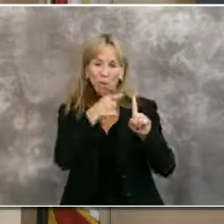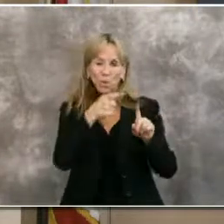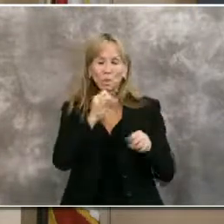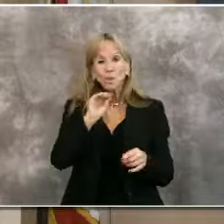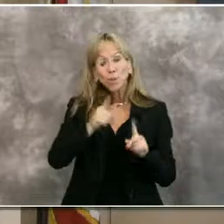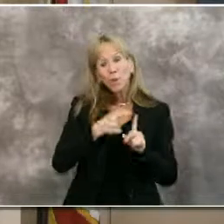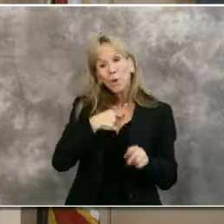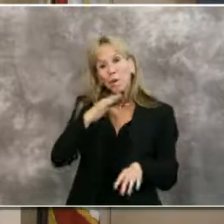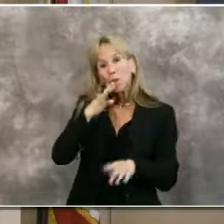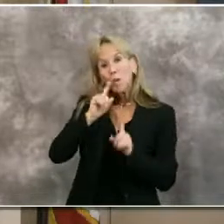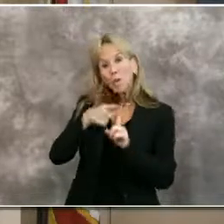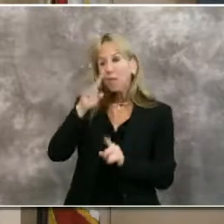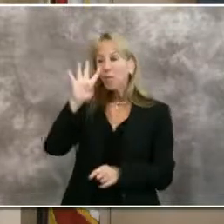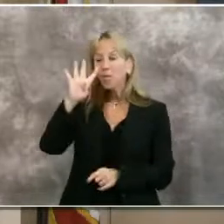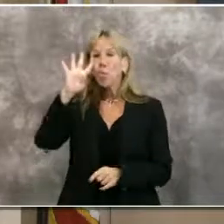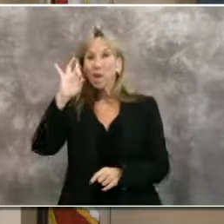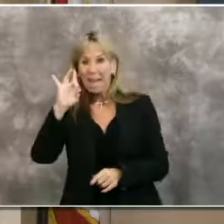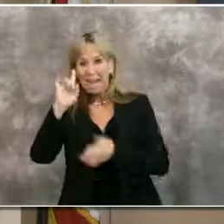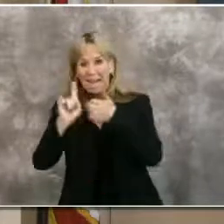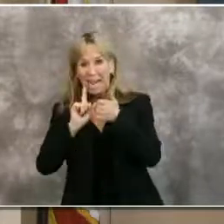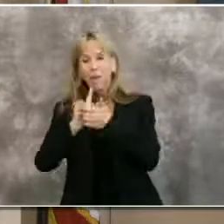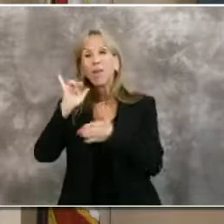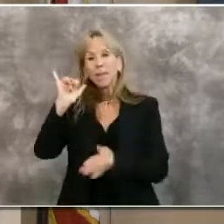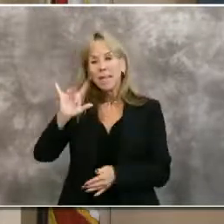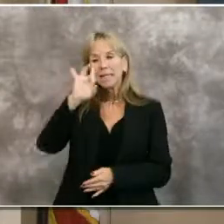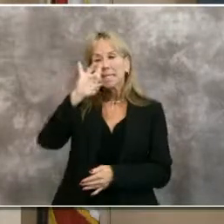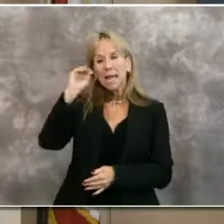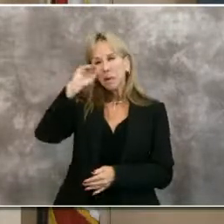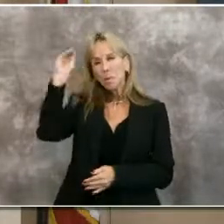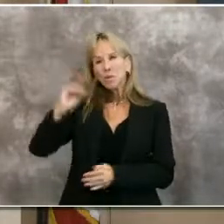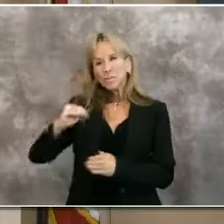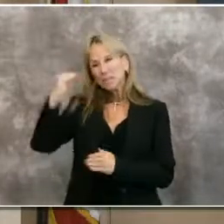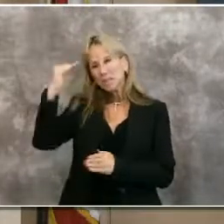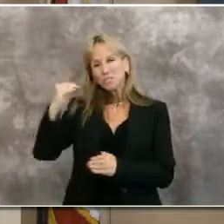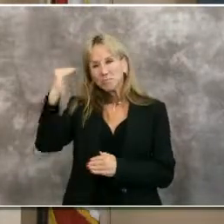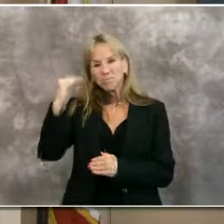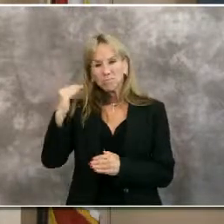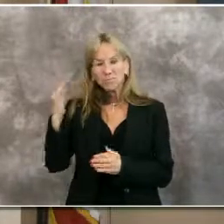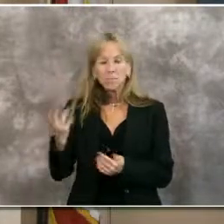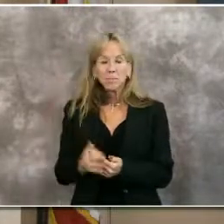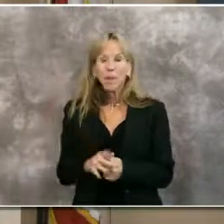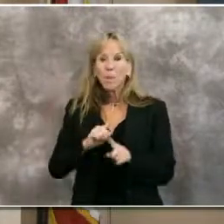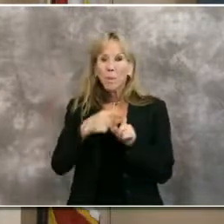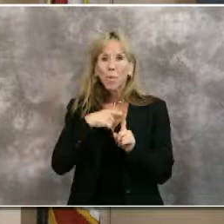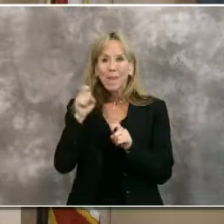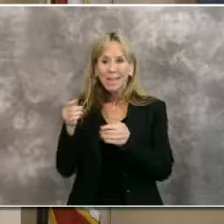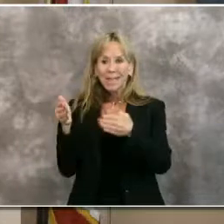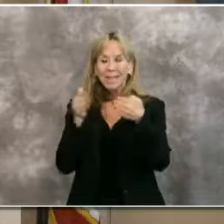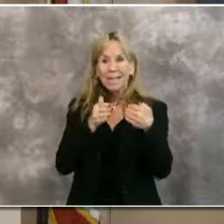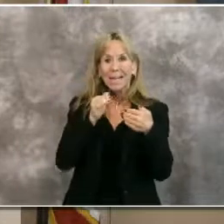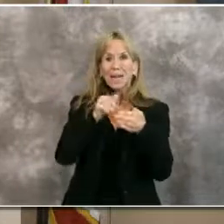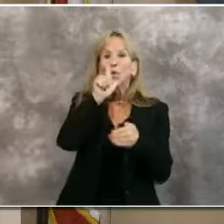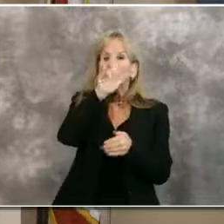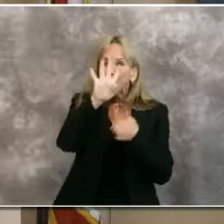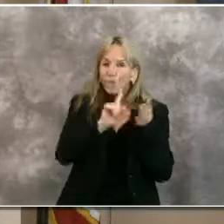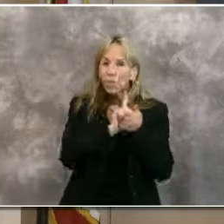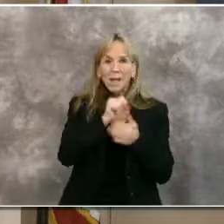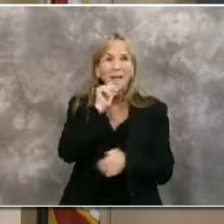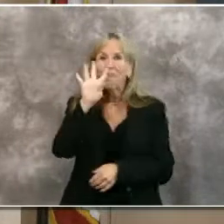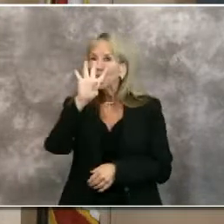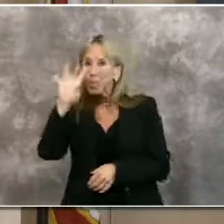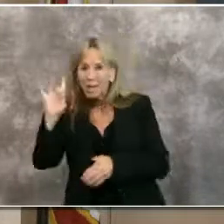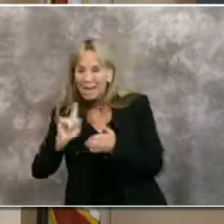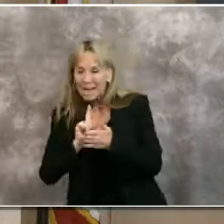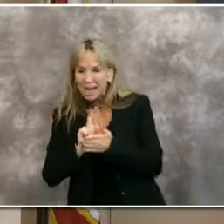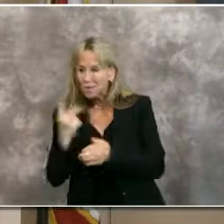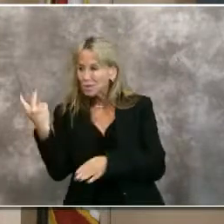48 hours, it's in the 80 percentile range. Obviously, we got to get into that 24-hour period. So what Dr. Wooten was talking